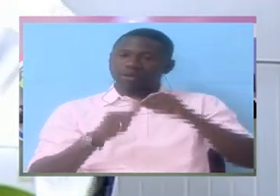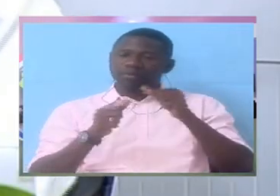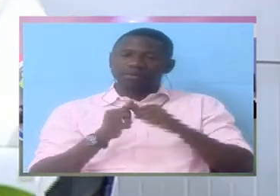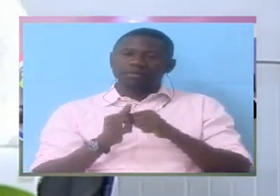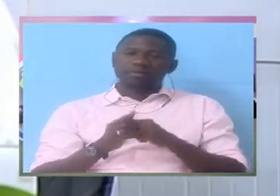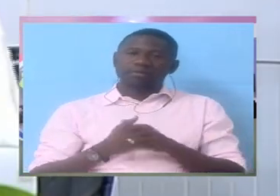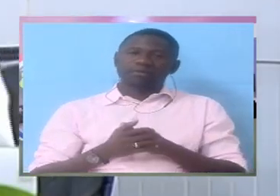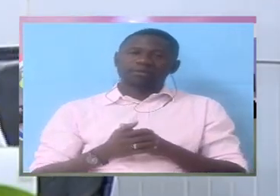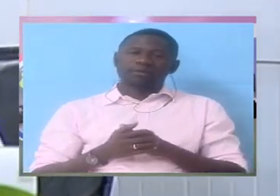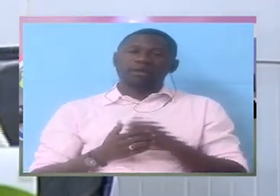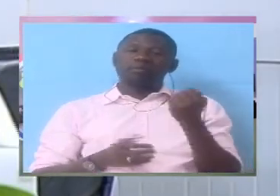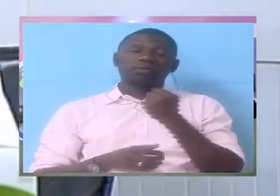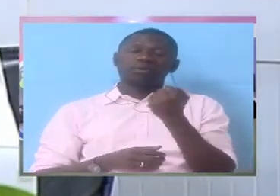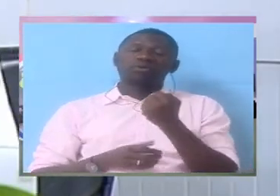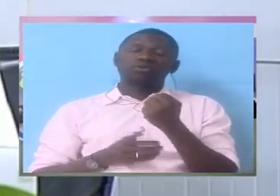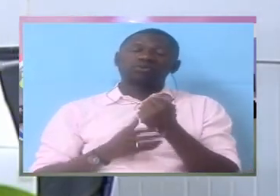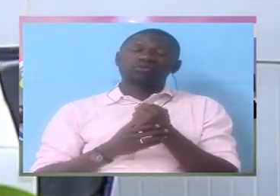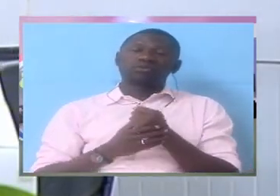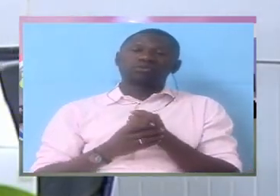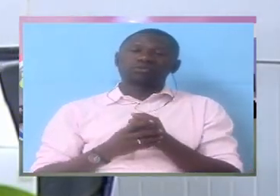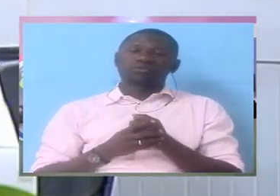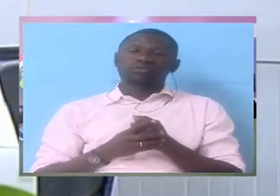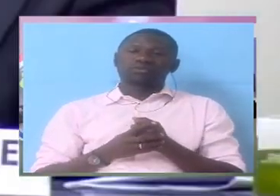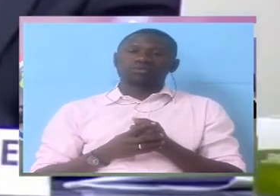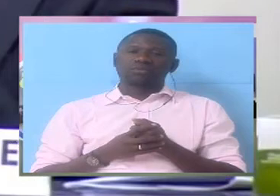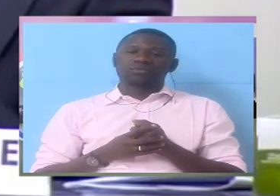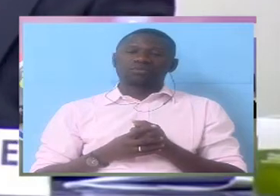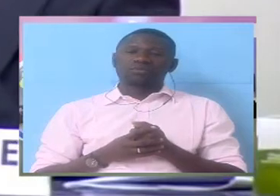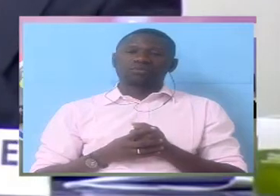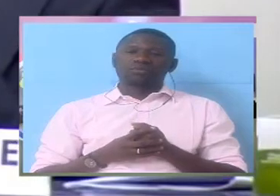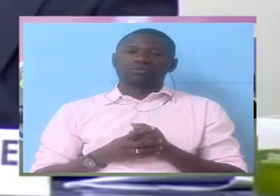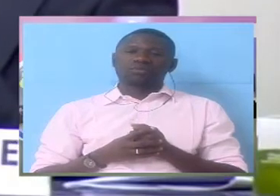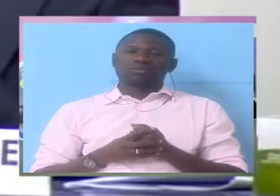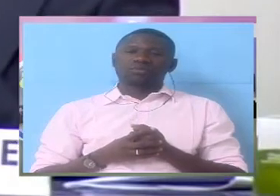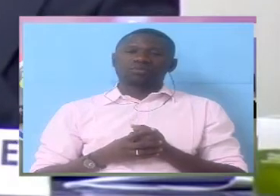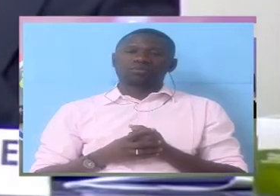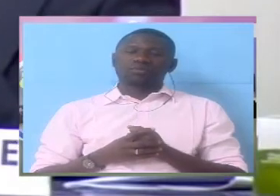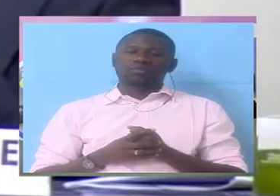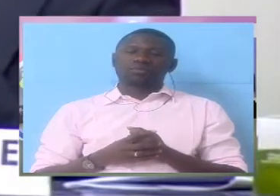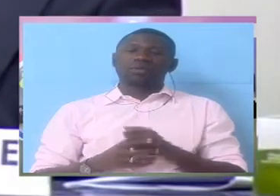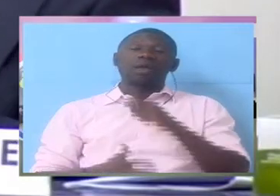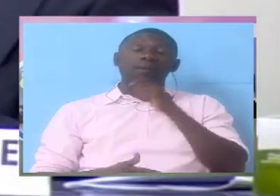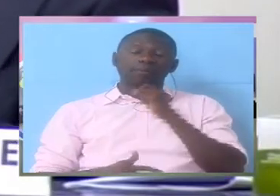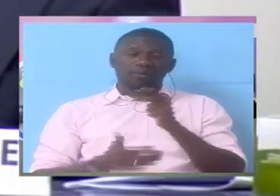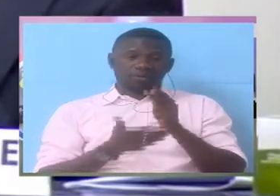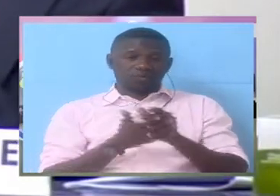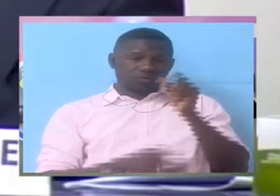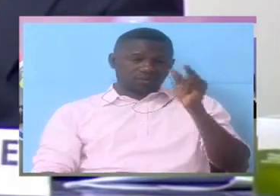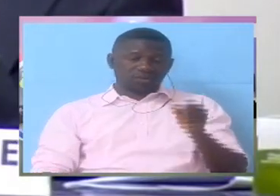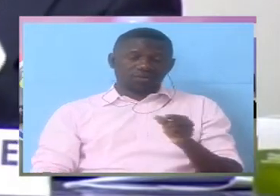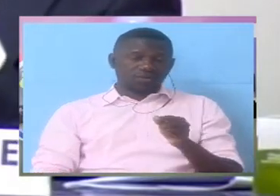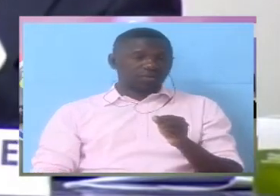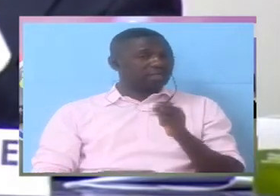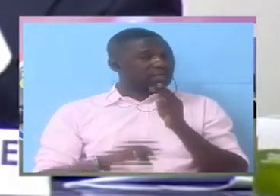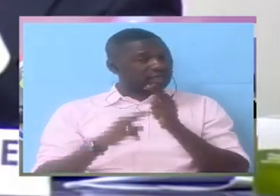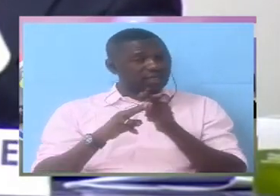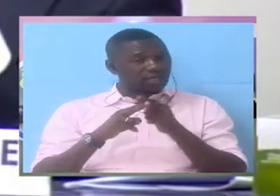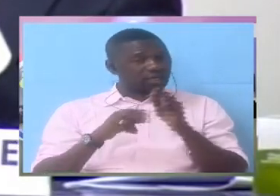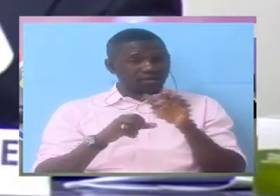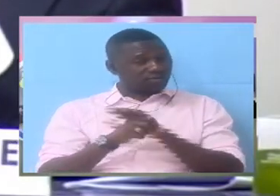I don't remember because instances. Okay. Who's the witness? You see. Careful what you